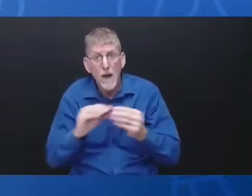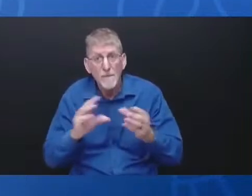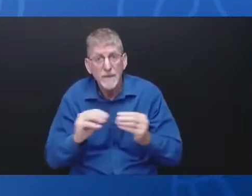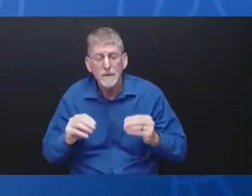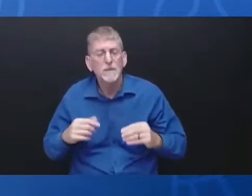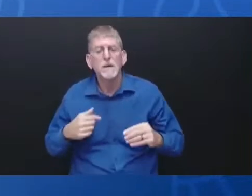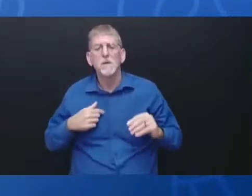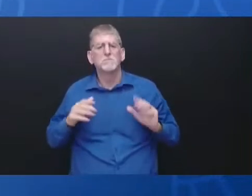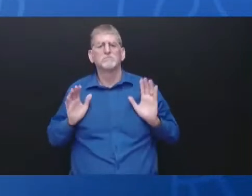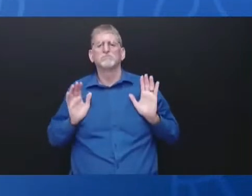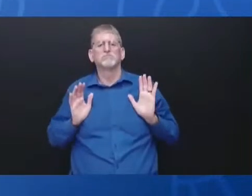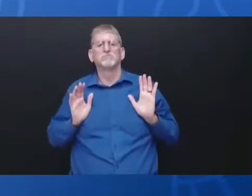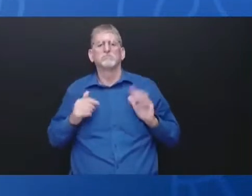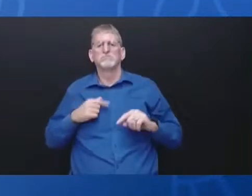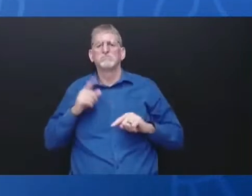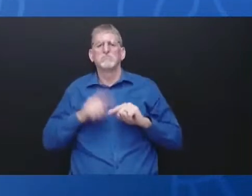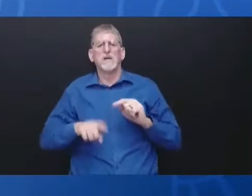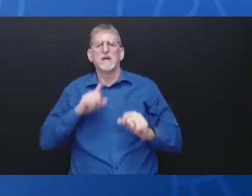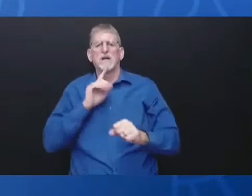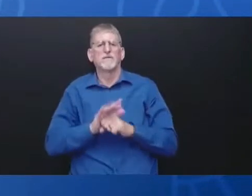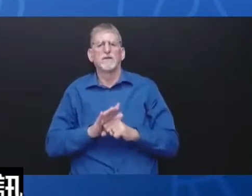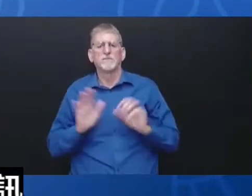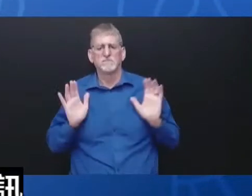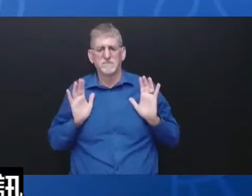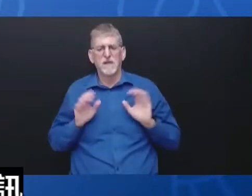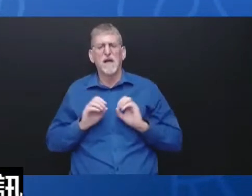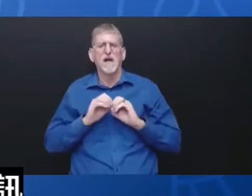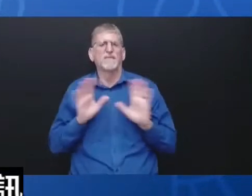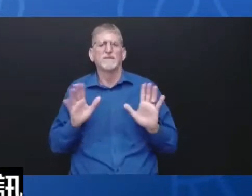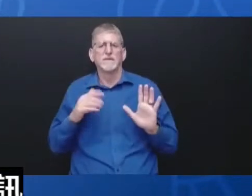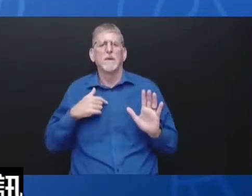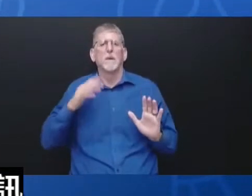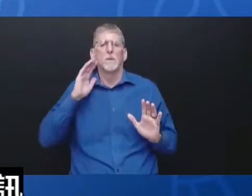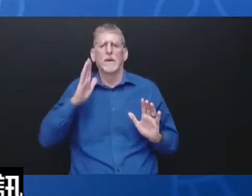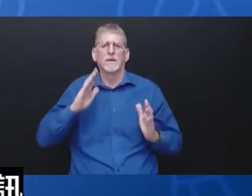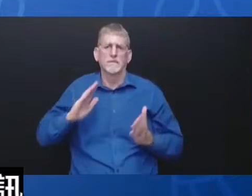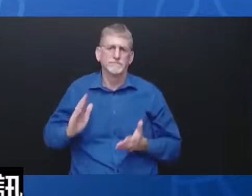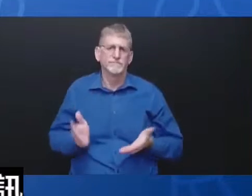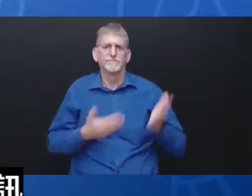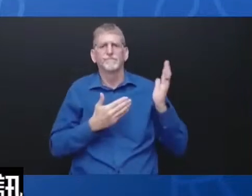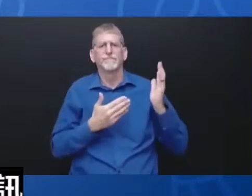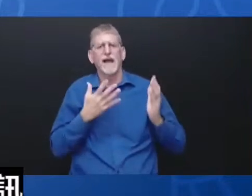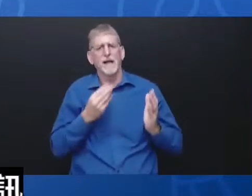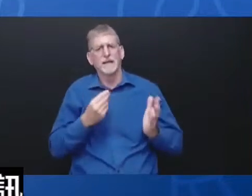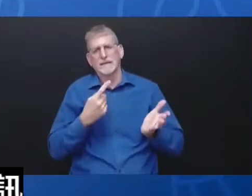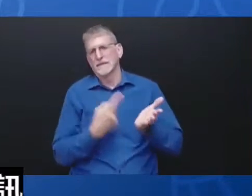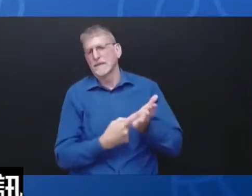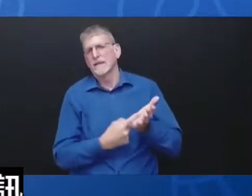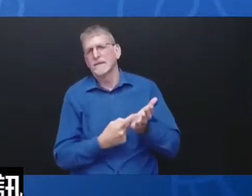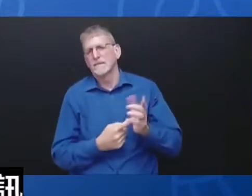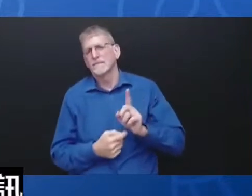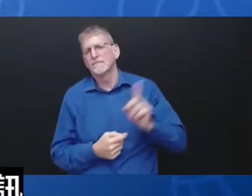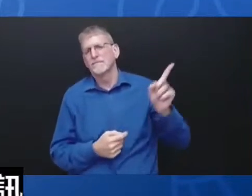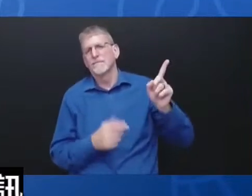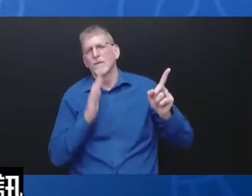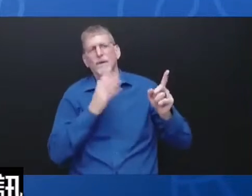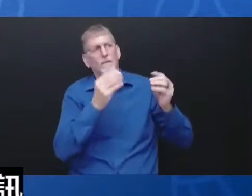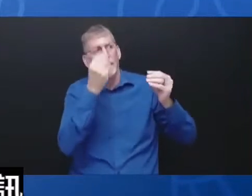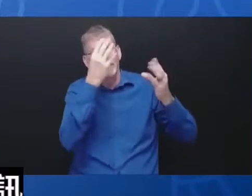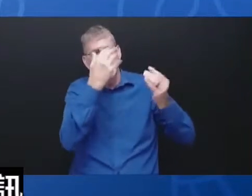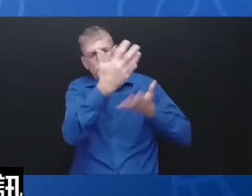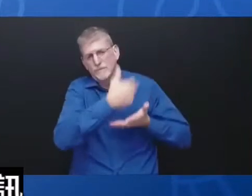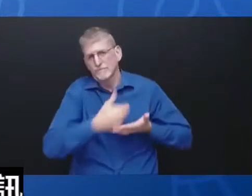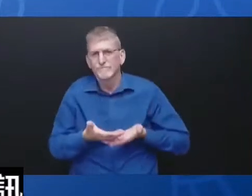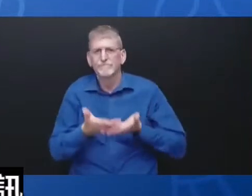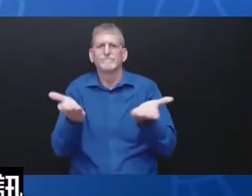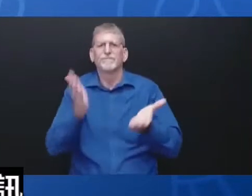obviously I'll take it back and I'll get back to you so we can get some details in that regard. Yes, sir. I